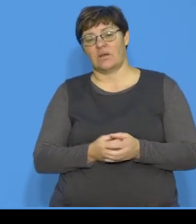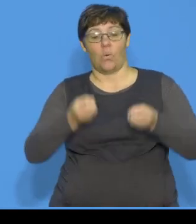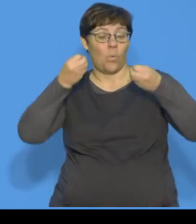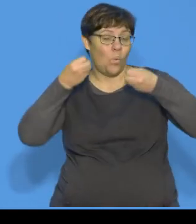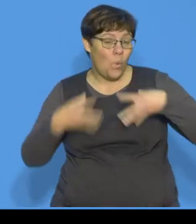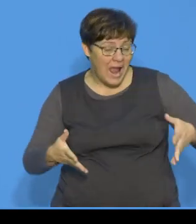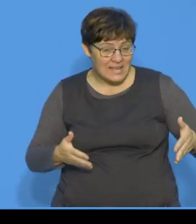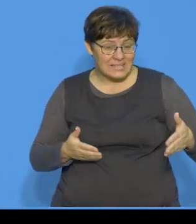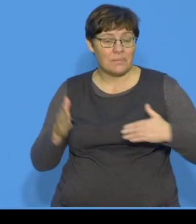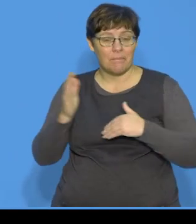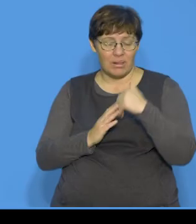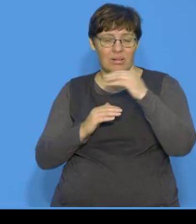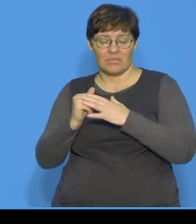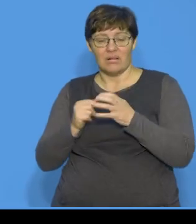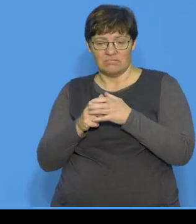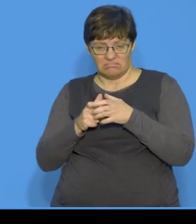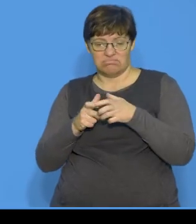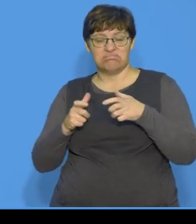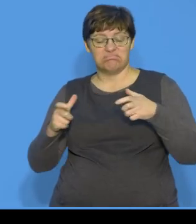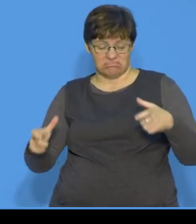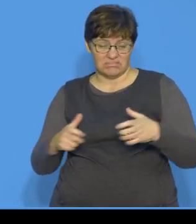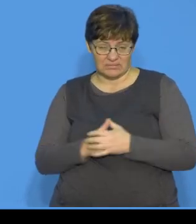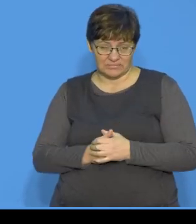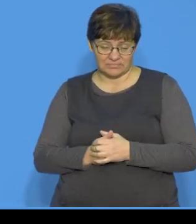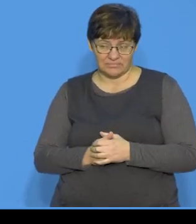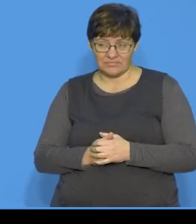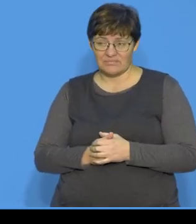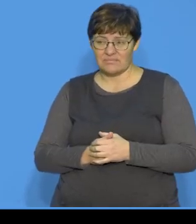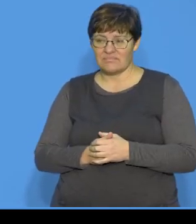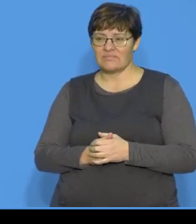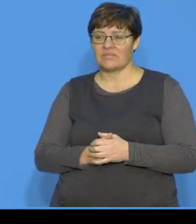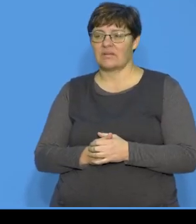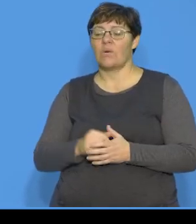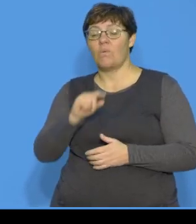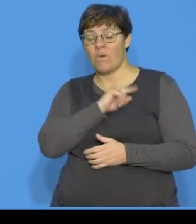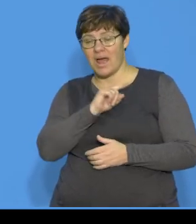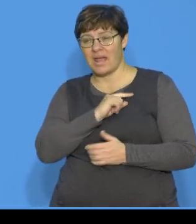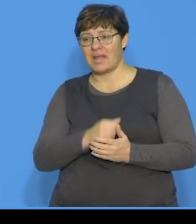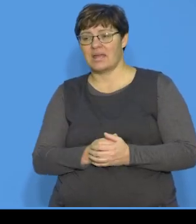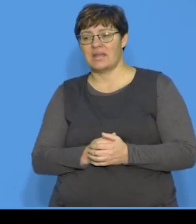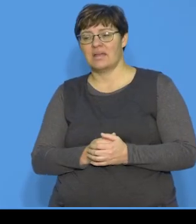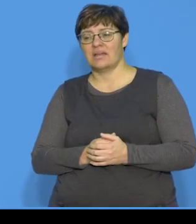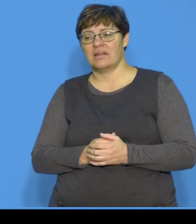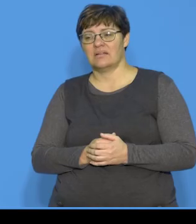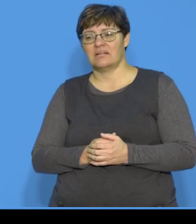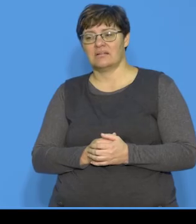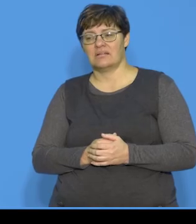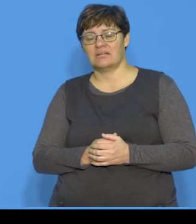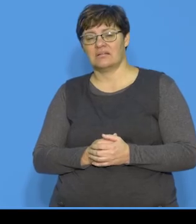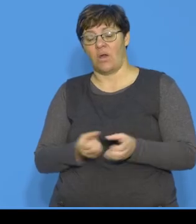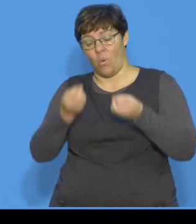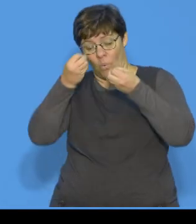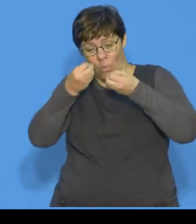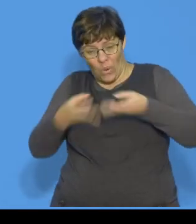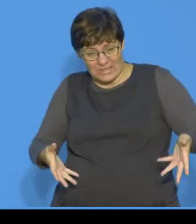is building up is also very important, because very often the amount of waste